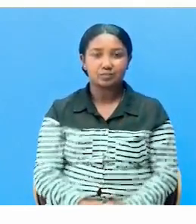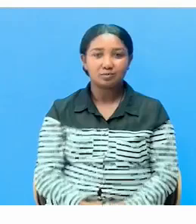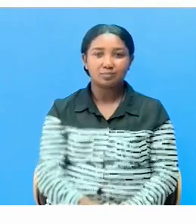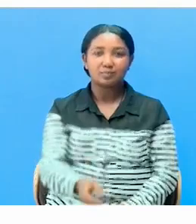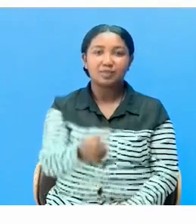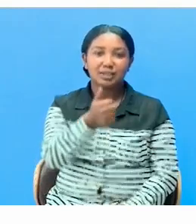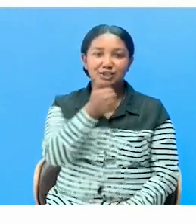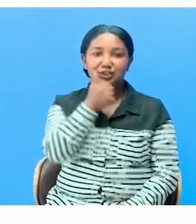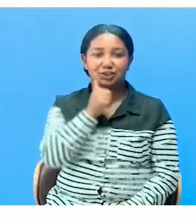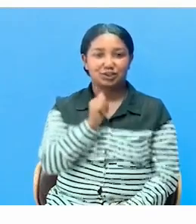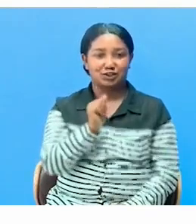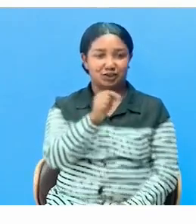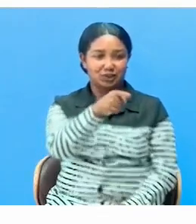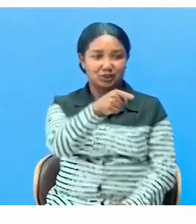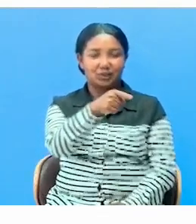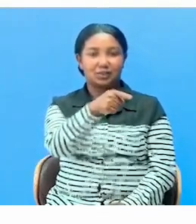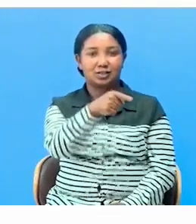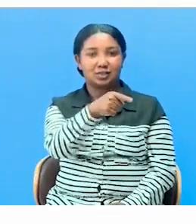she